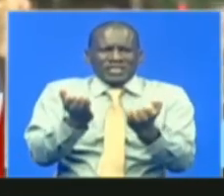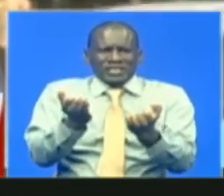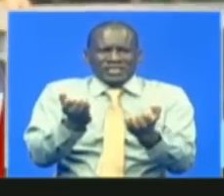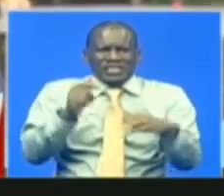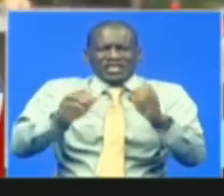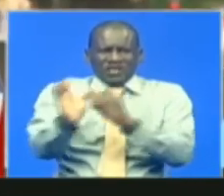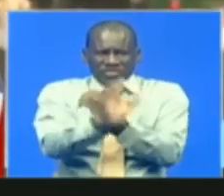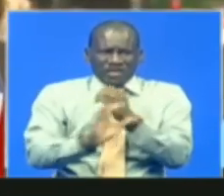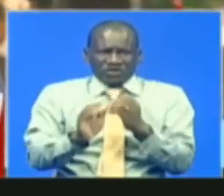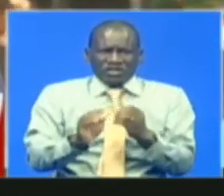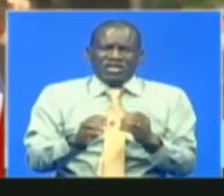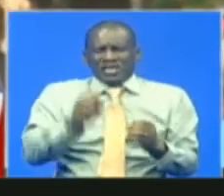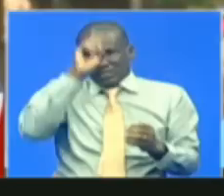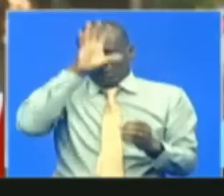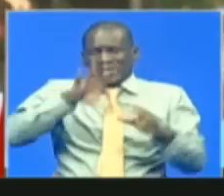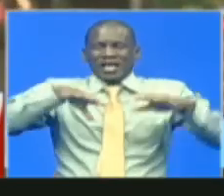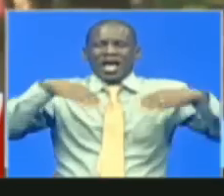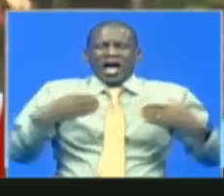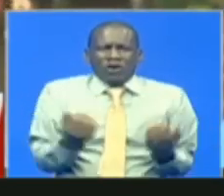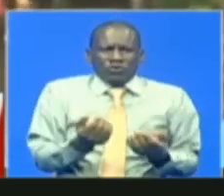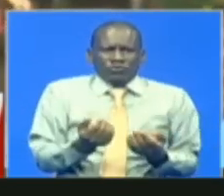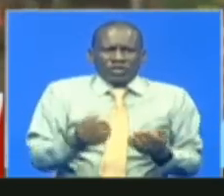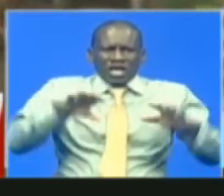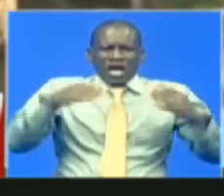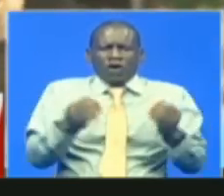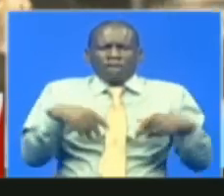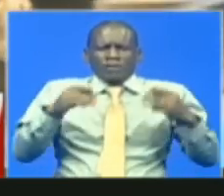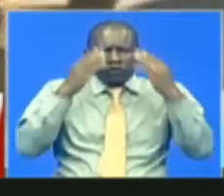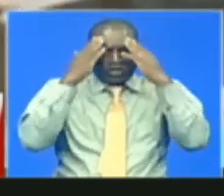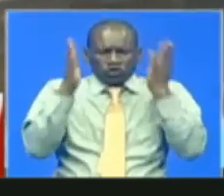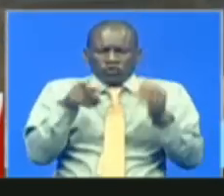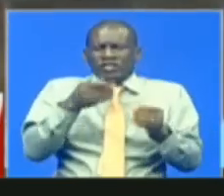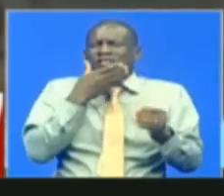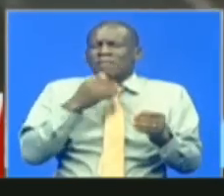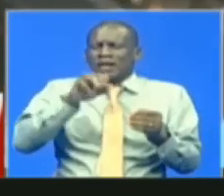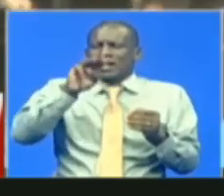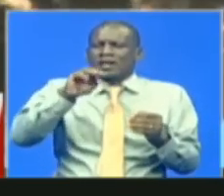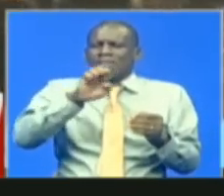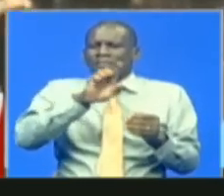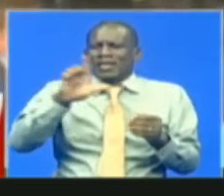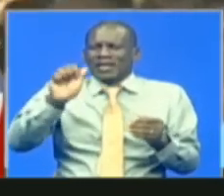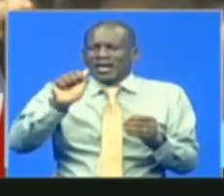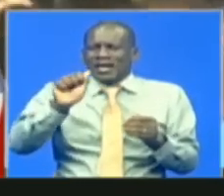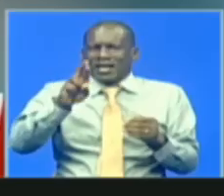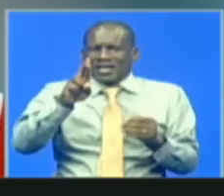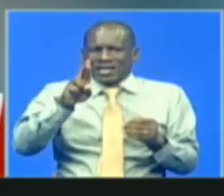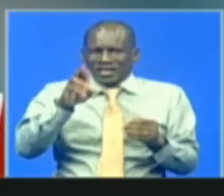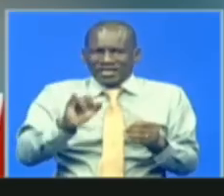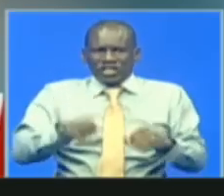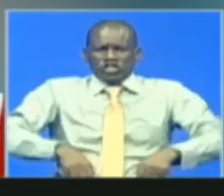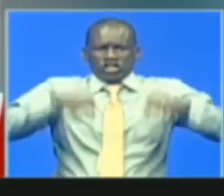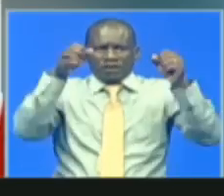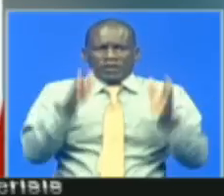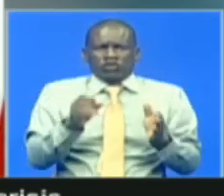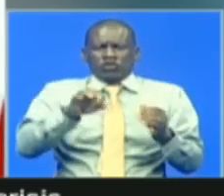the country, it is surprising just how little is known about Naushad Merali, chairman of the Samia Group of Companies. Many